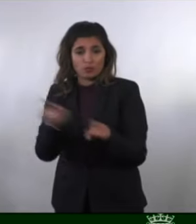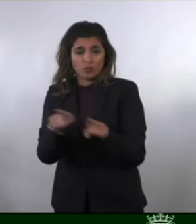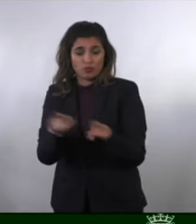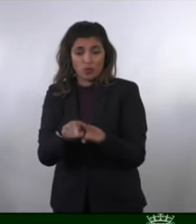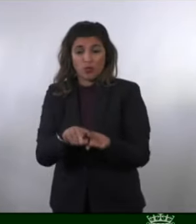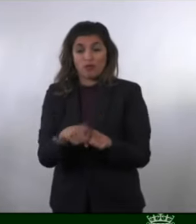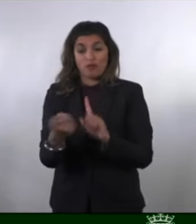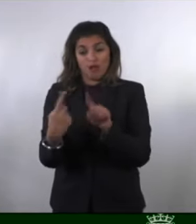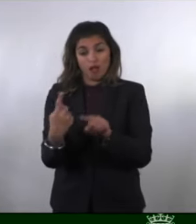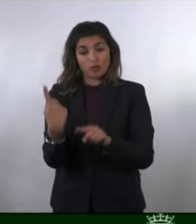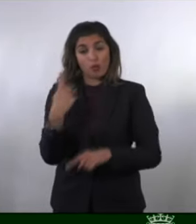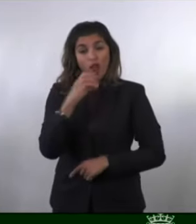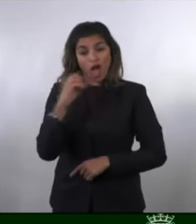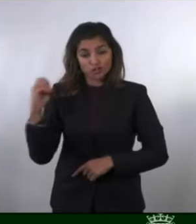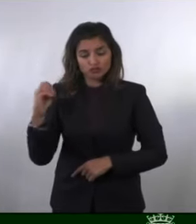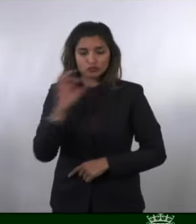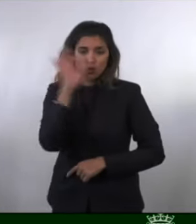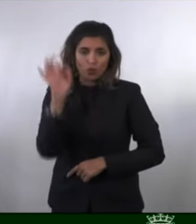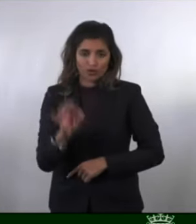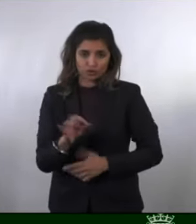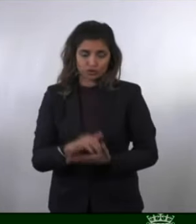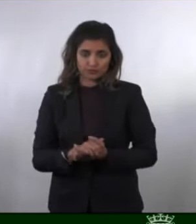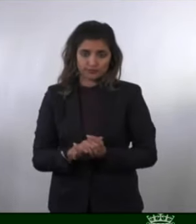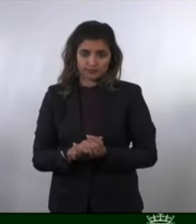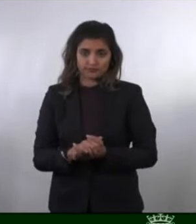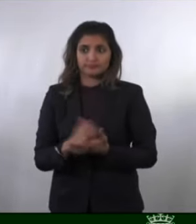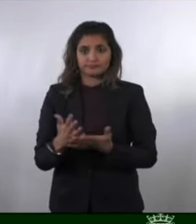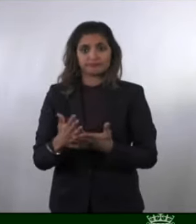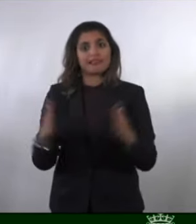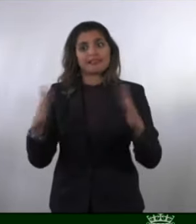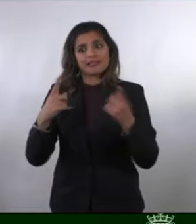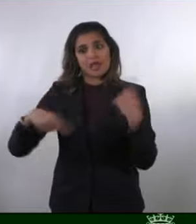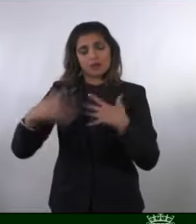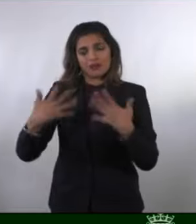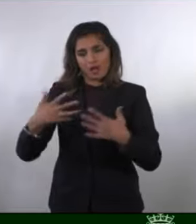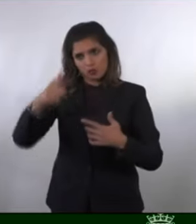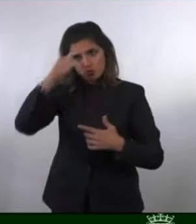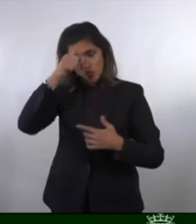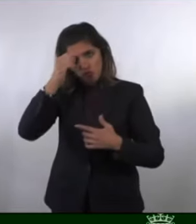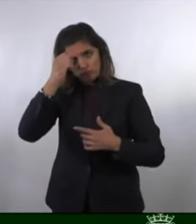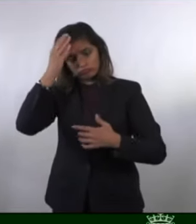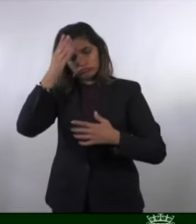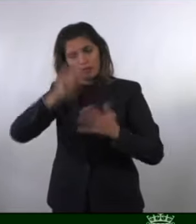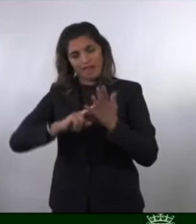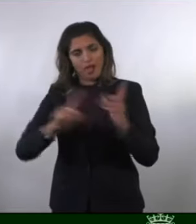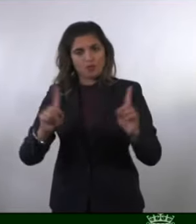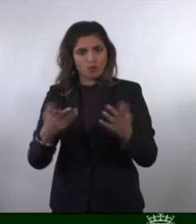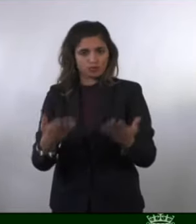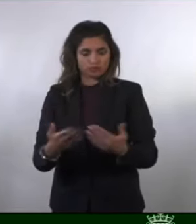questions and bringing the House up to date with plans. Thank